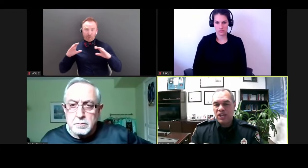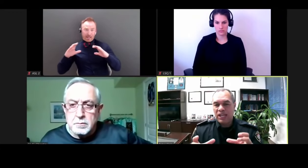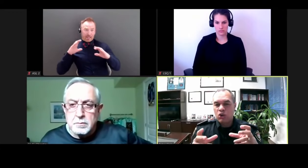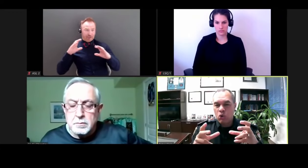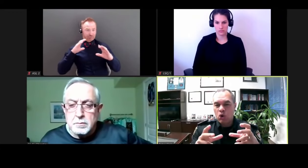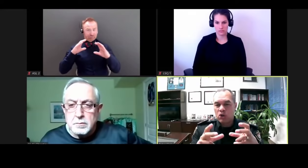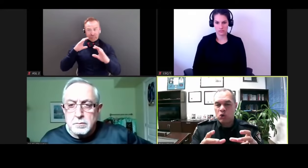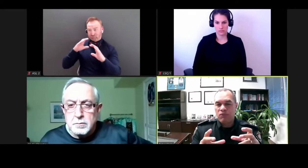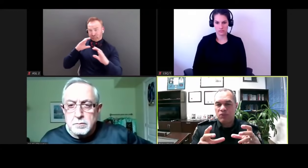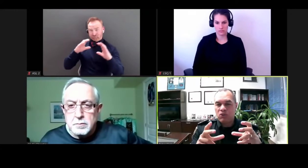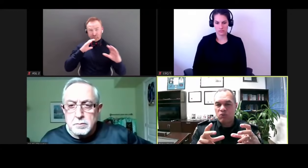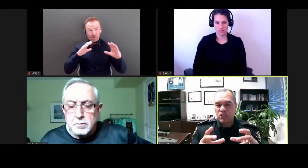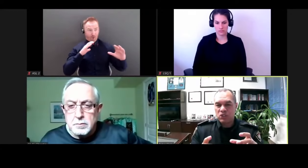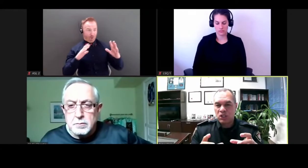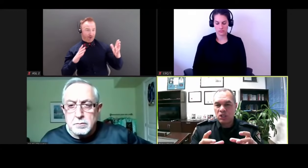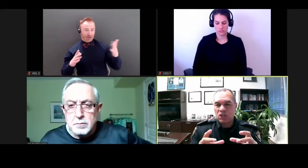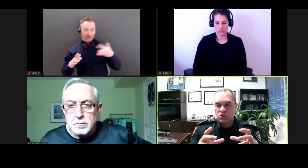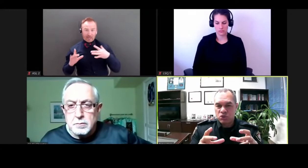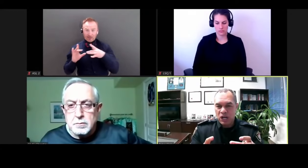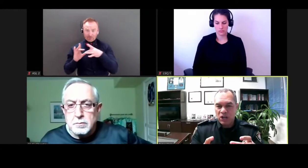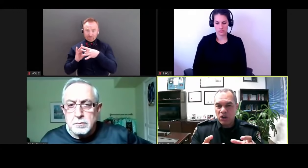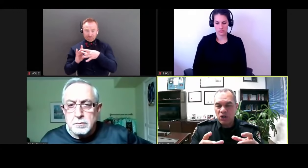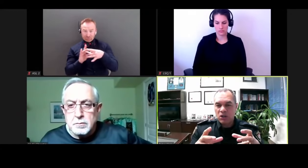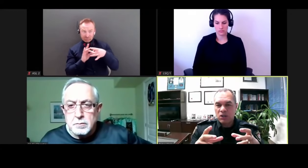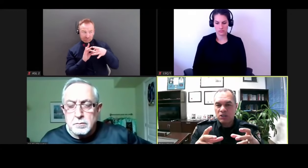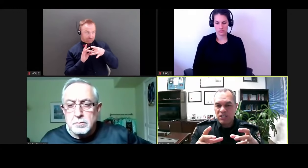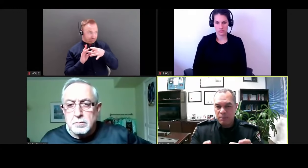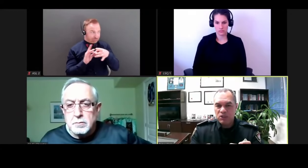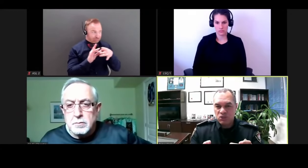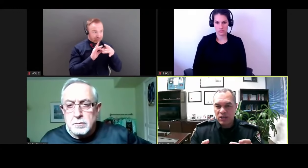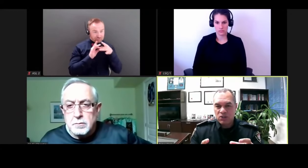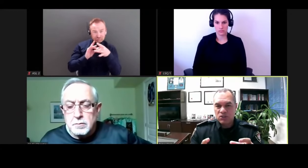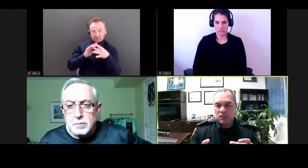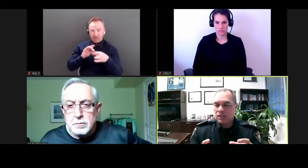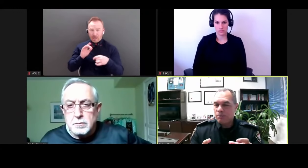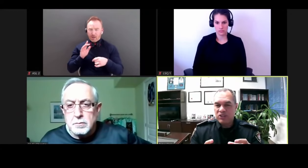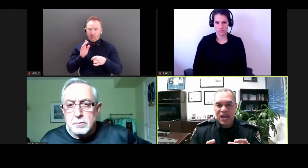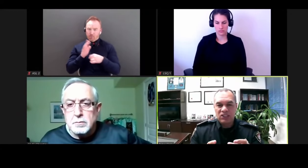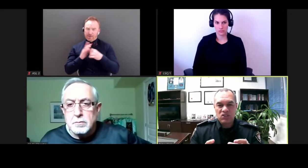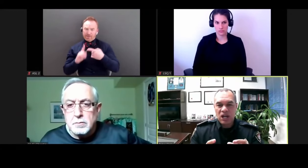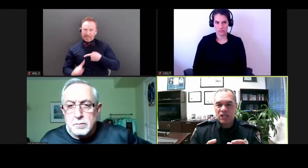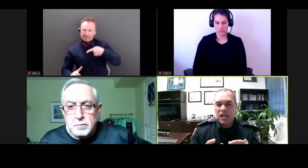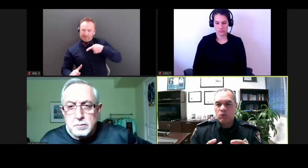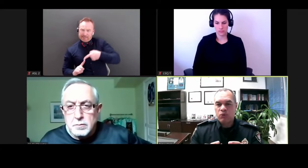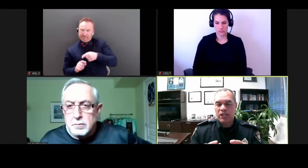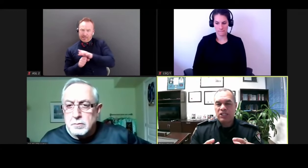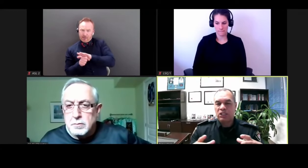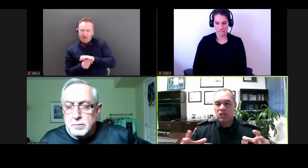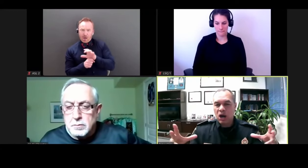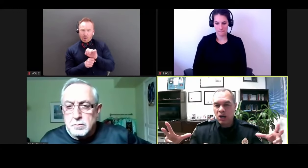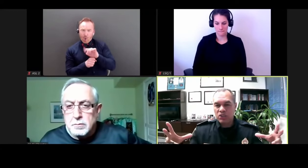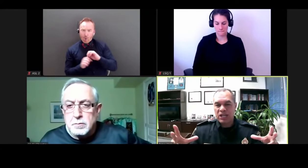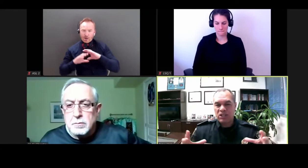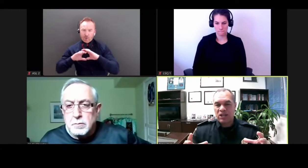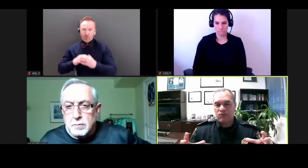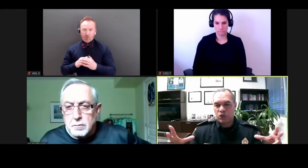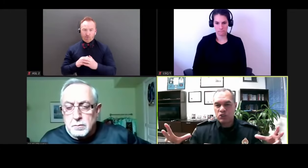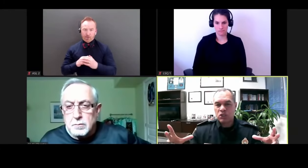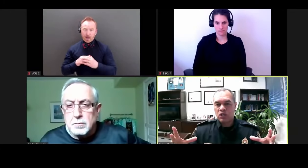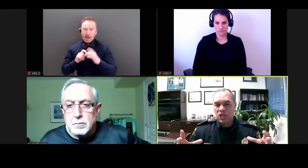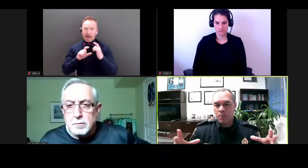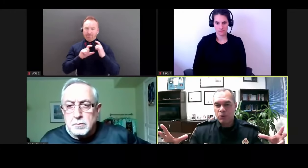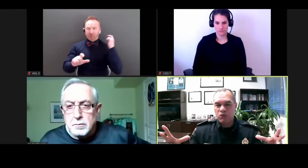with a core group of the original trucker demonstrators. But that does not account for a large and